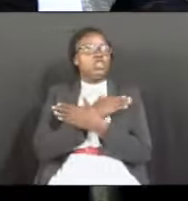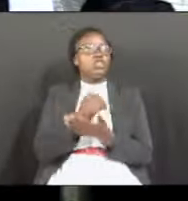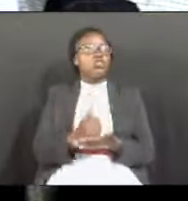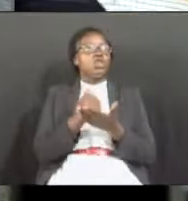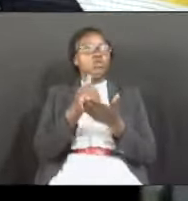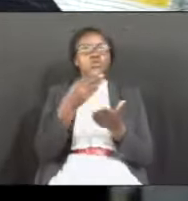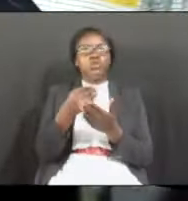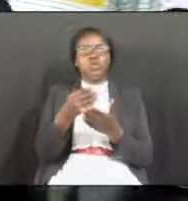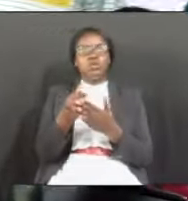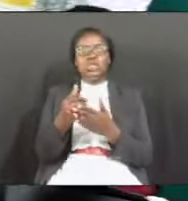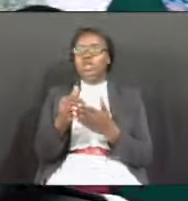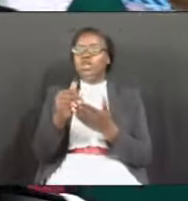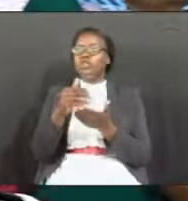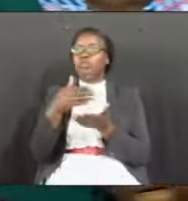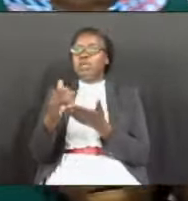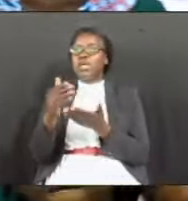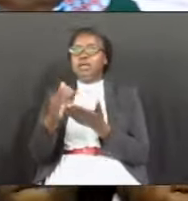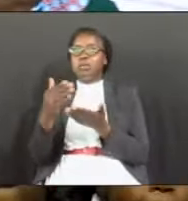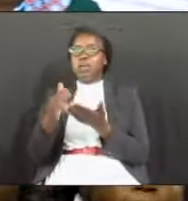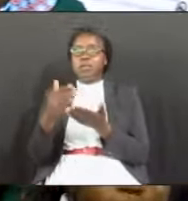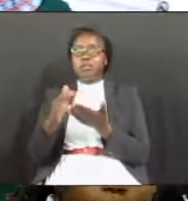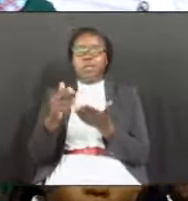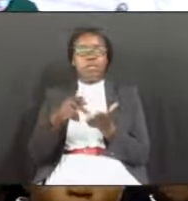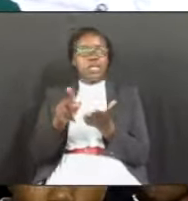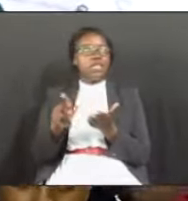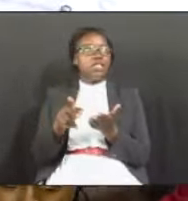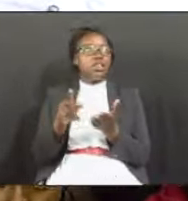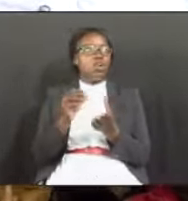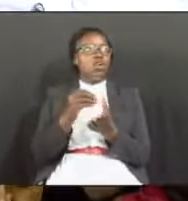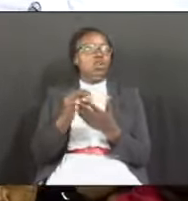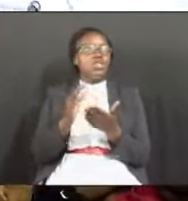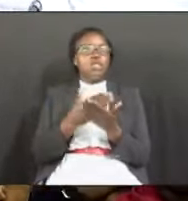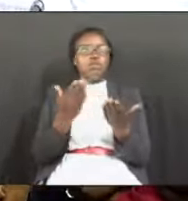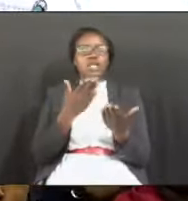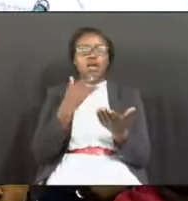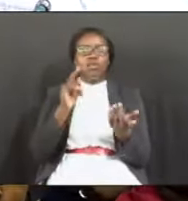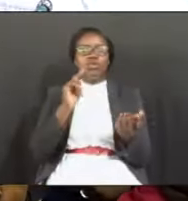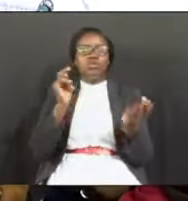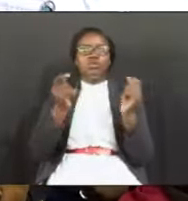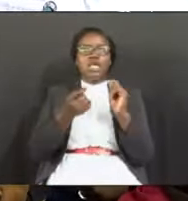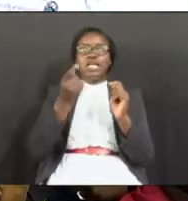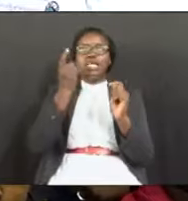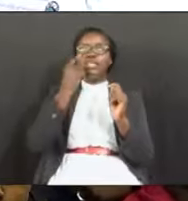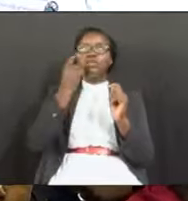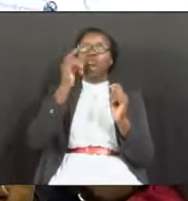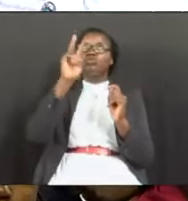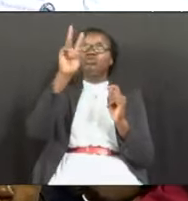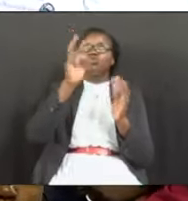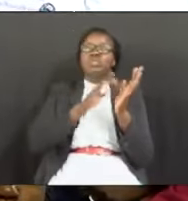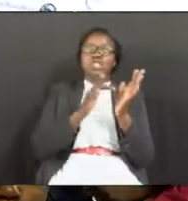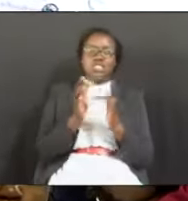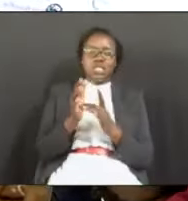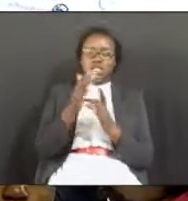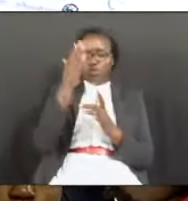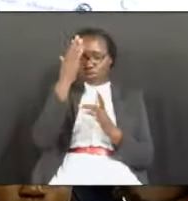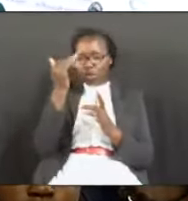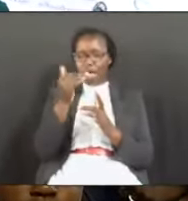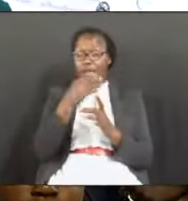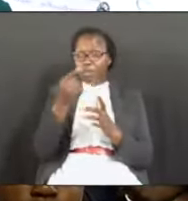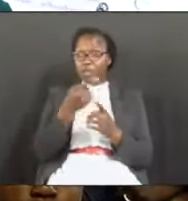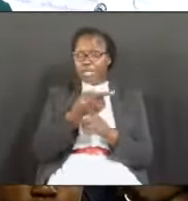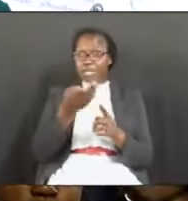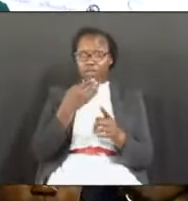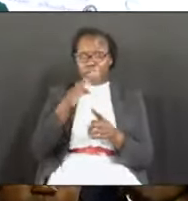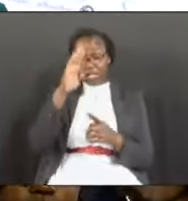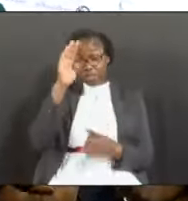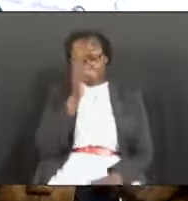to go and pay house rent or something. I want to turn your eyes to Jesus. Because this man will disappoint